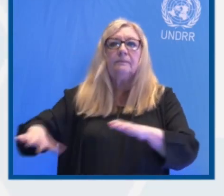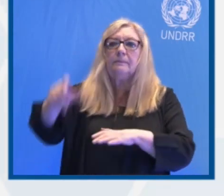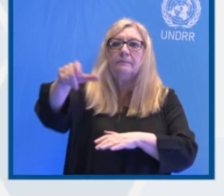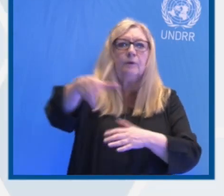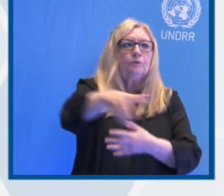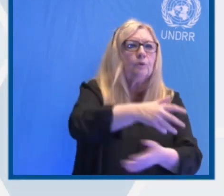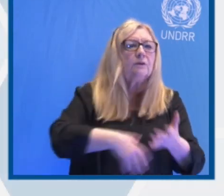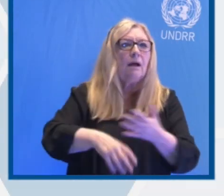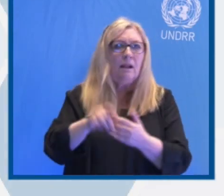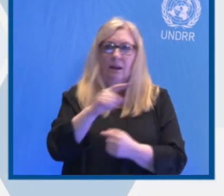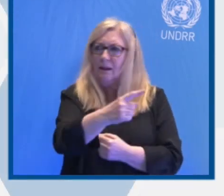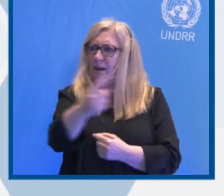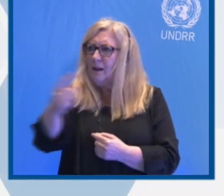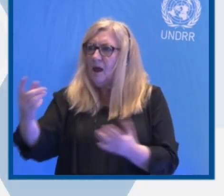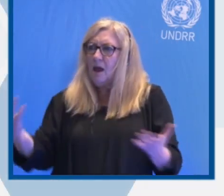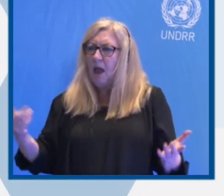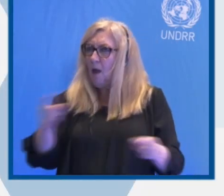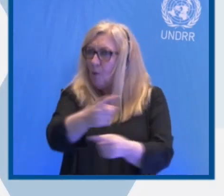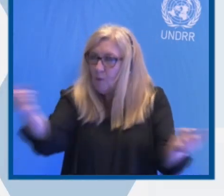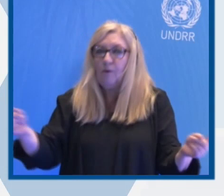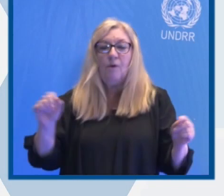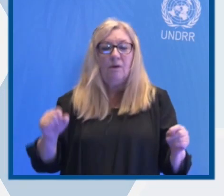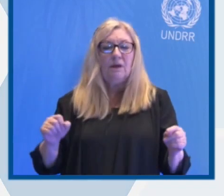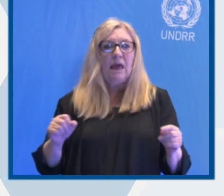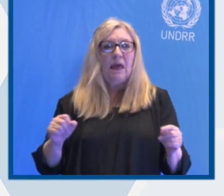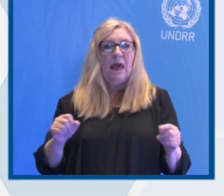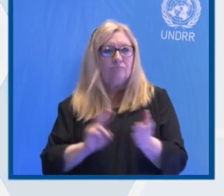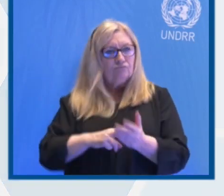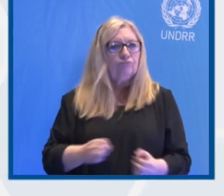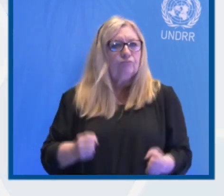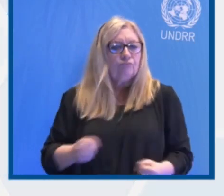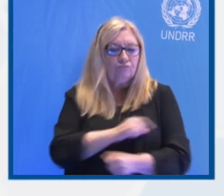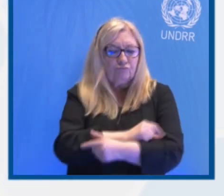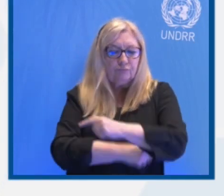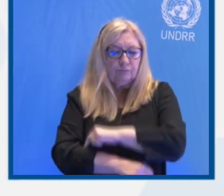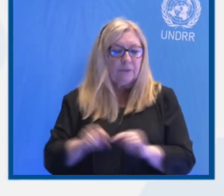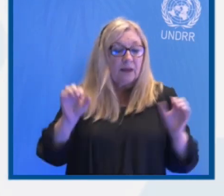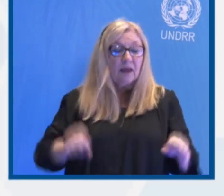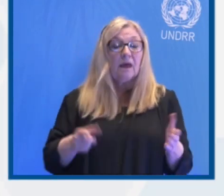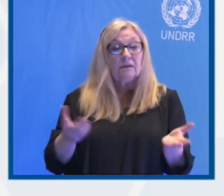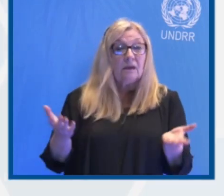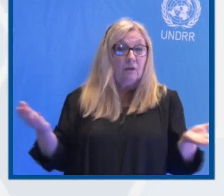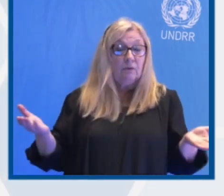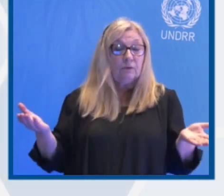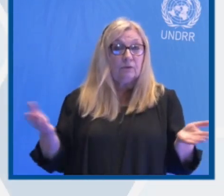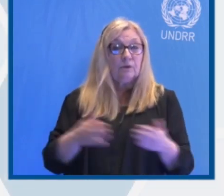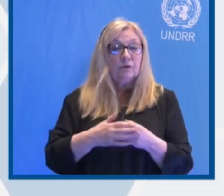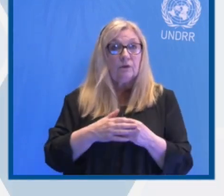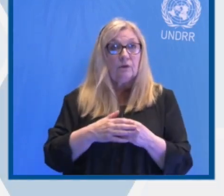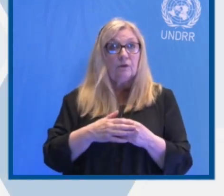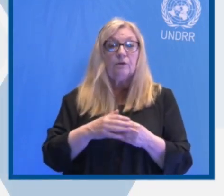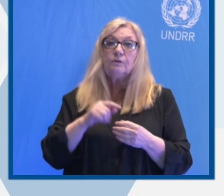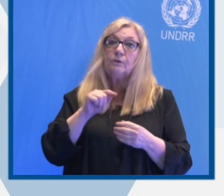cope with and also adapt to disturbance or in the changes. The